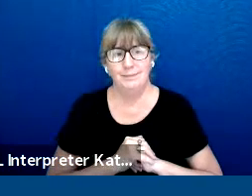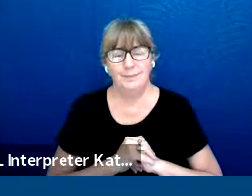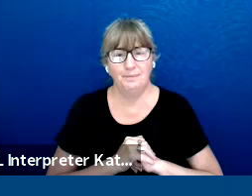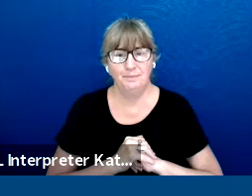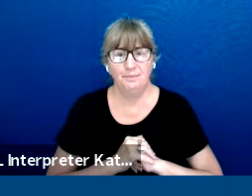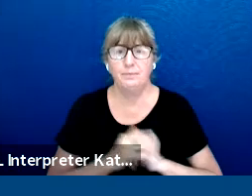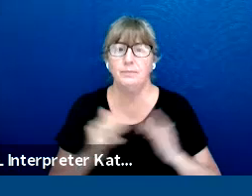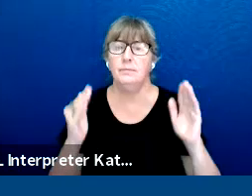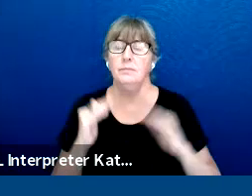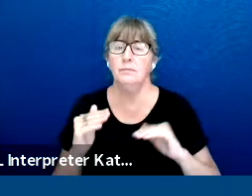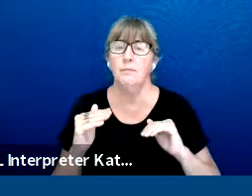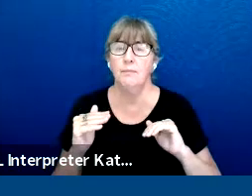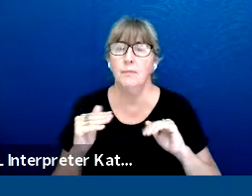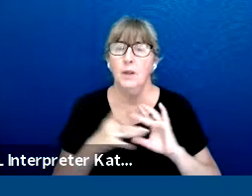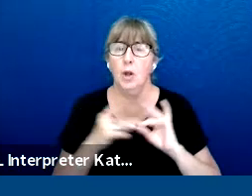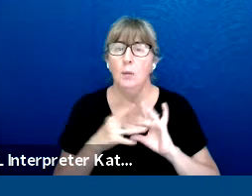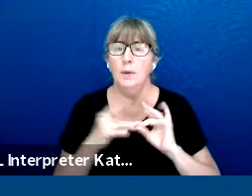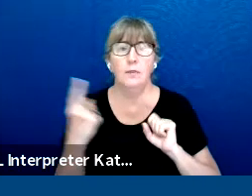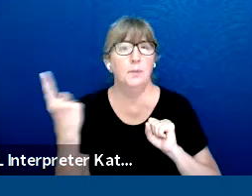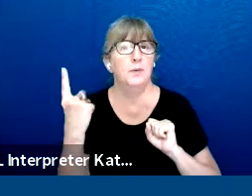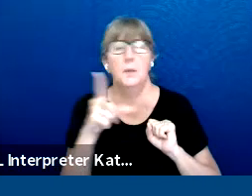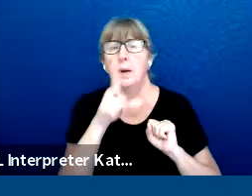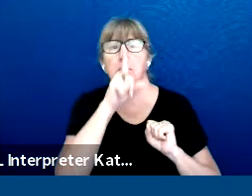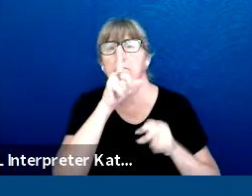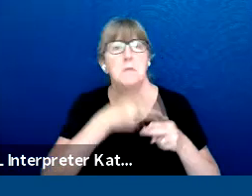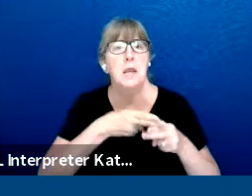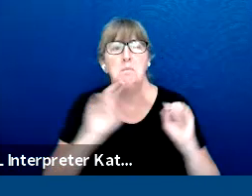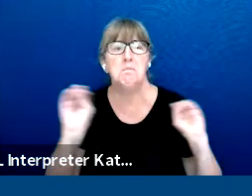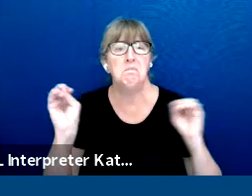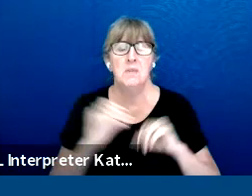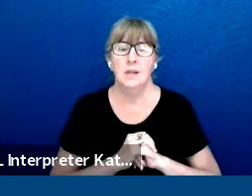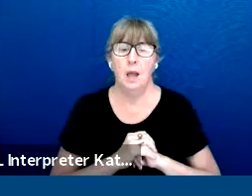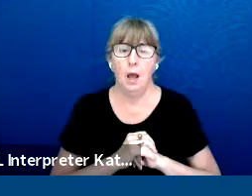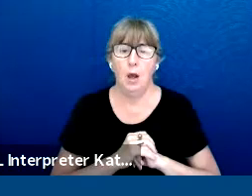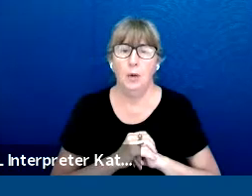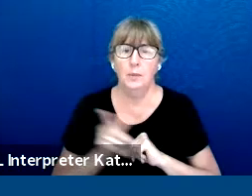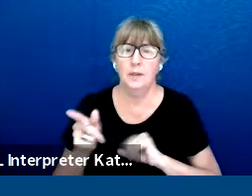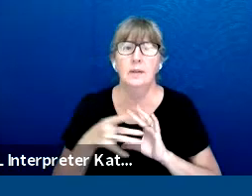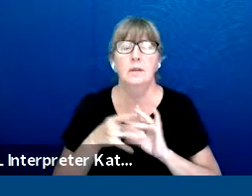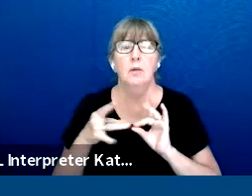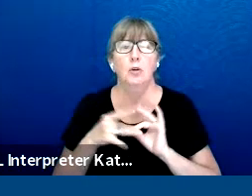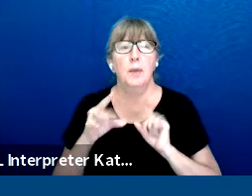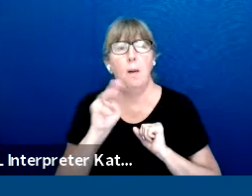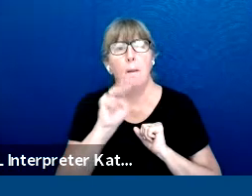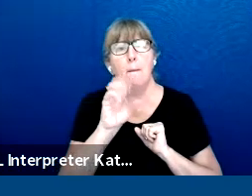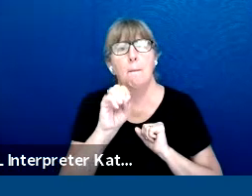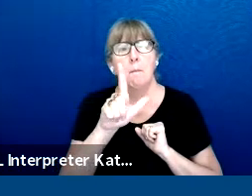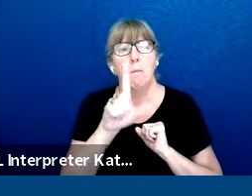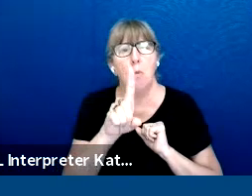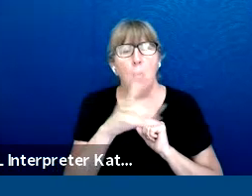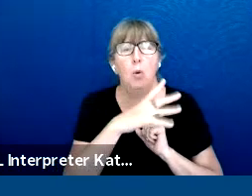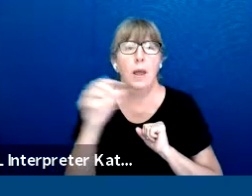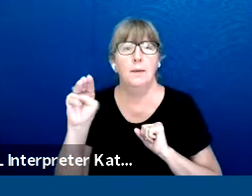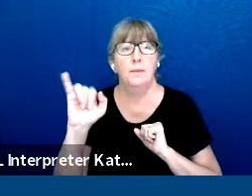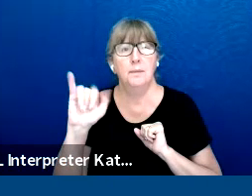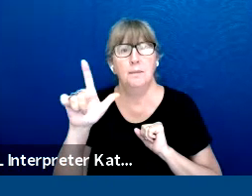Let's see, this one is a comment from an anonymous attendee about mold and mildew and the serious problem that those